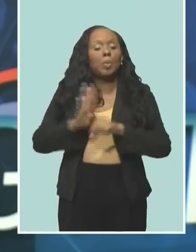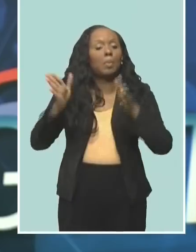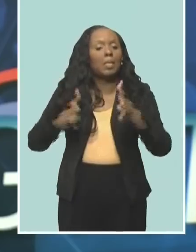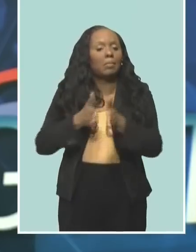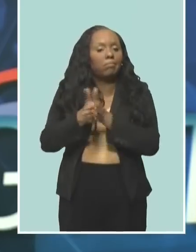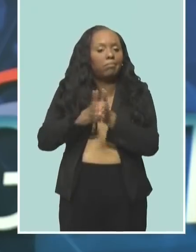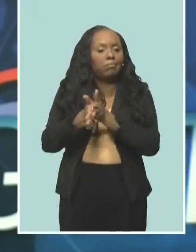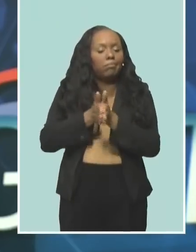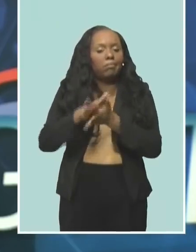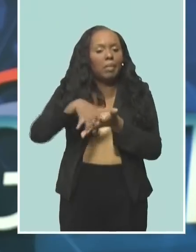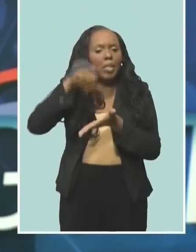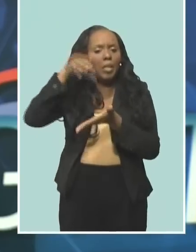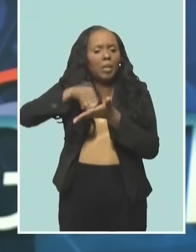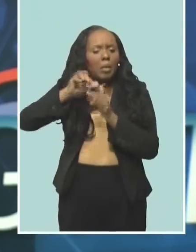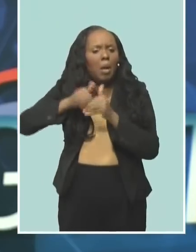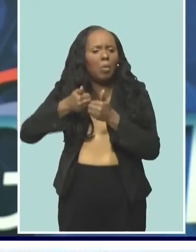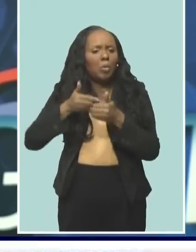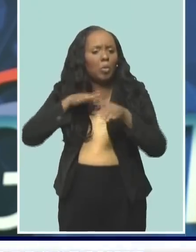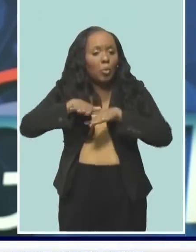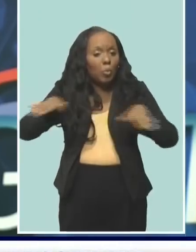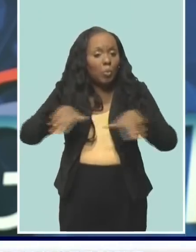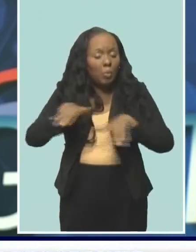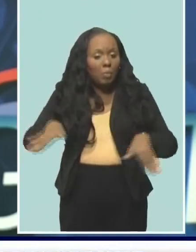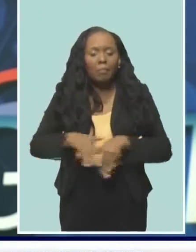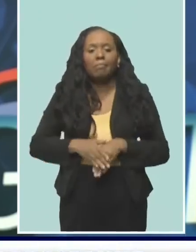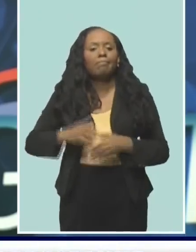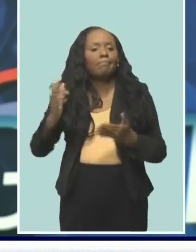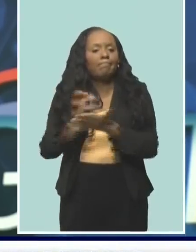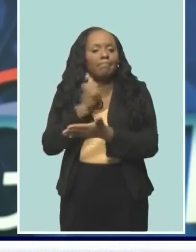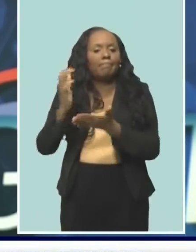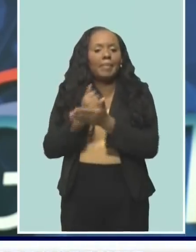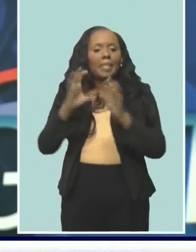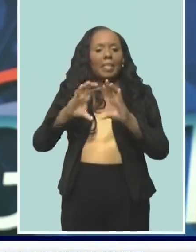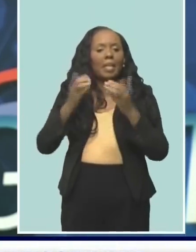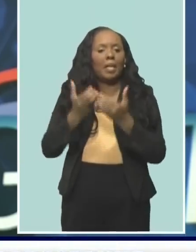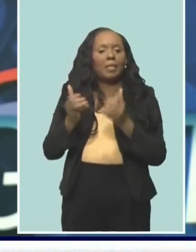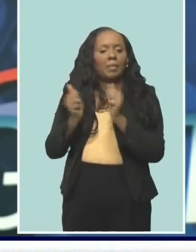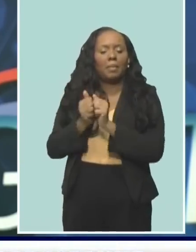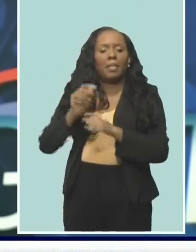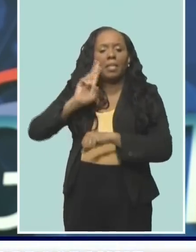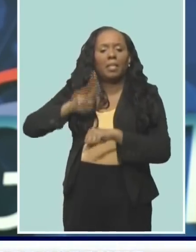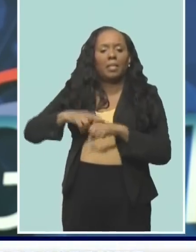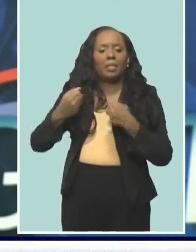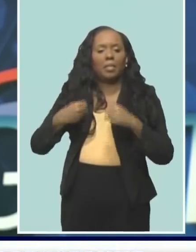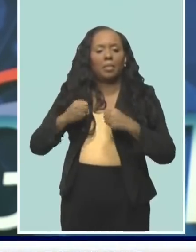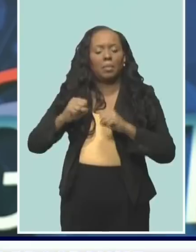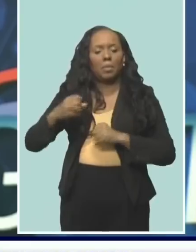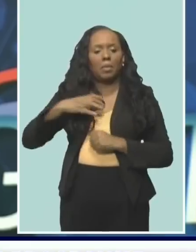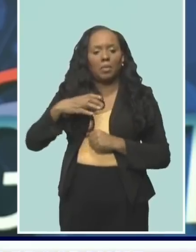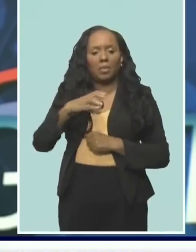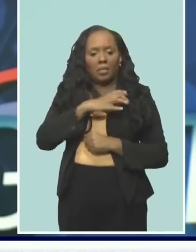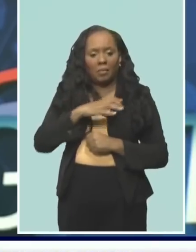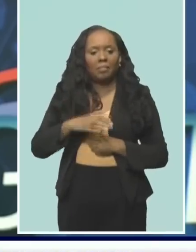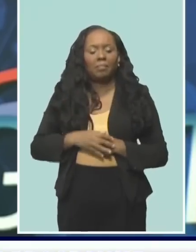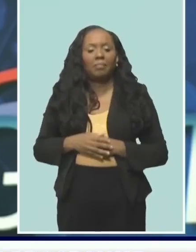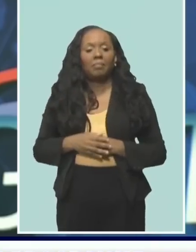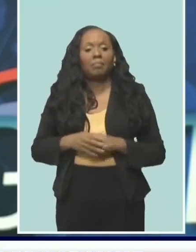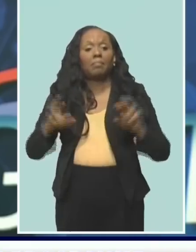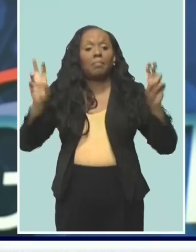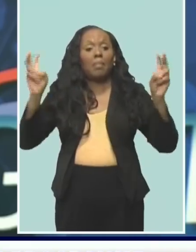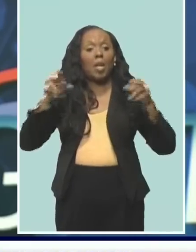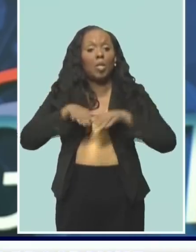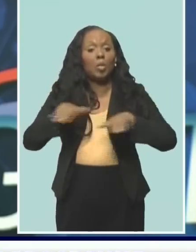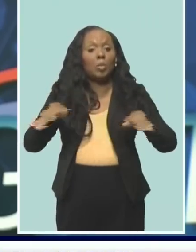Barbadians are keen on learning to swim and are taking advantage of classes offered by the National Sports Council. Since expanding its Swim for